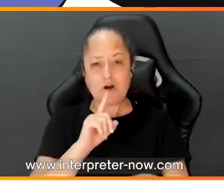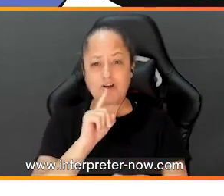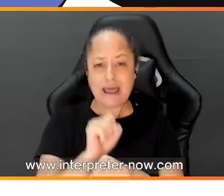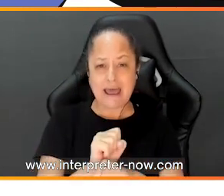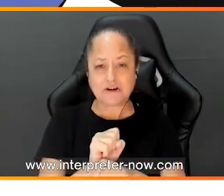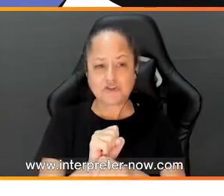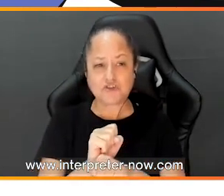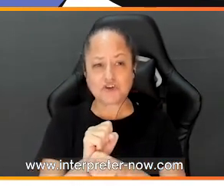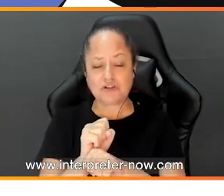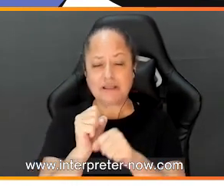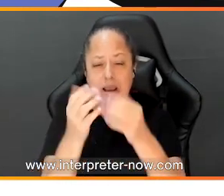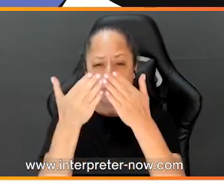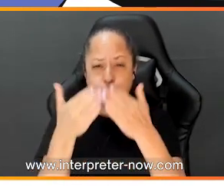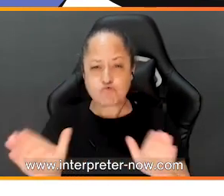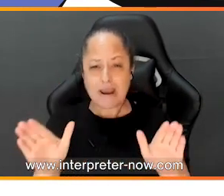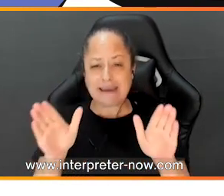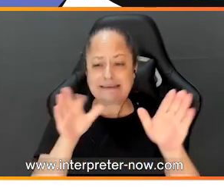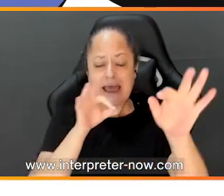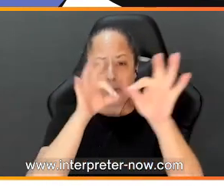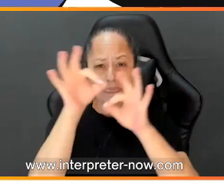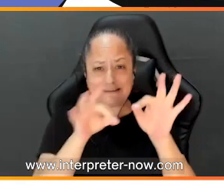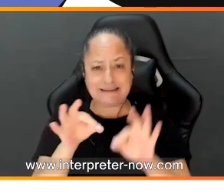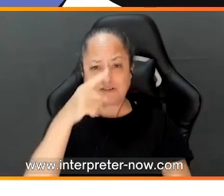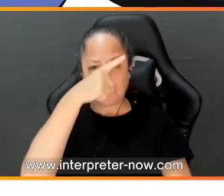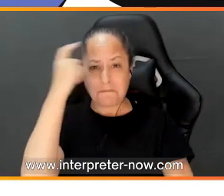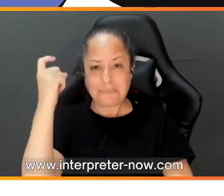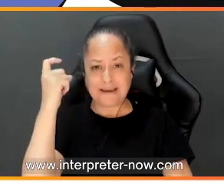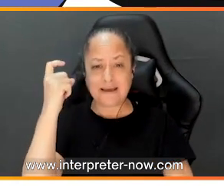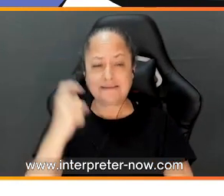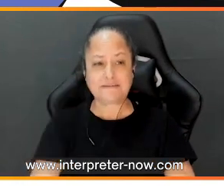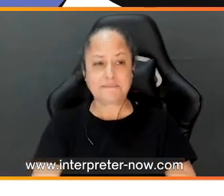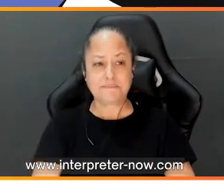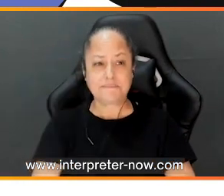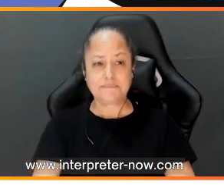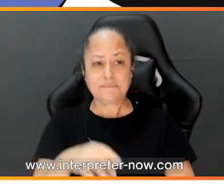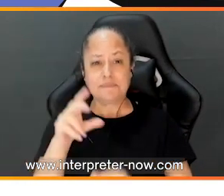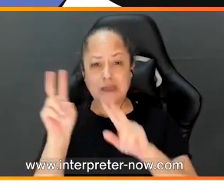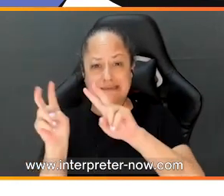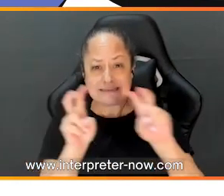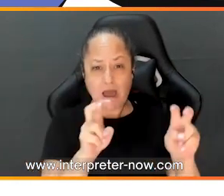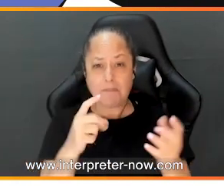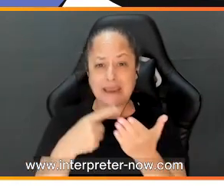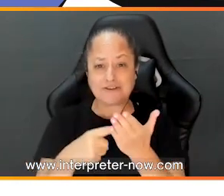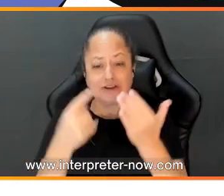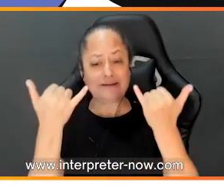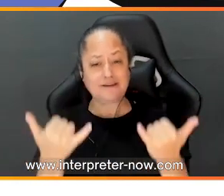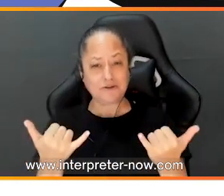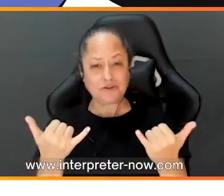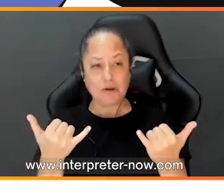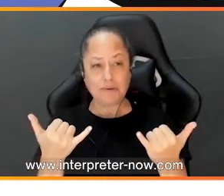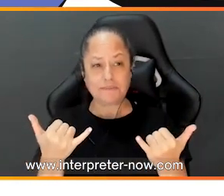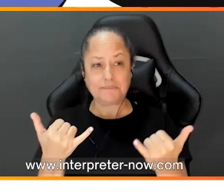actually break down this definition because as the topic that we're talking about today refers